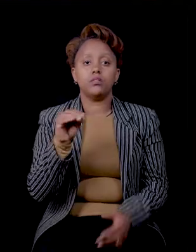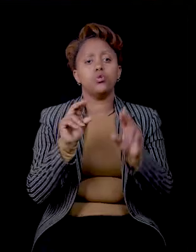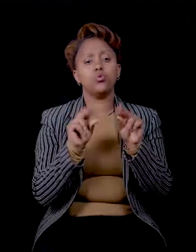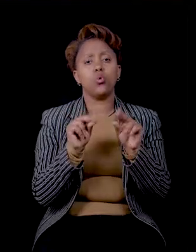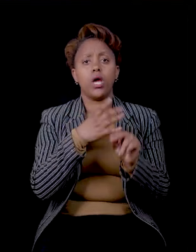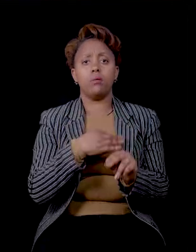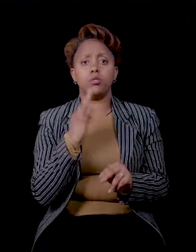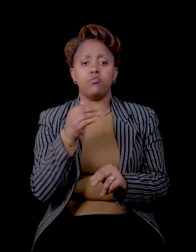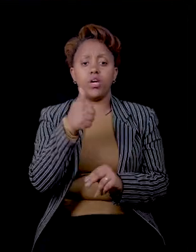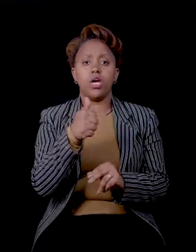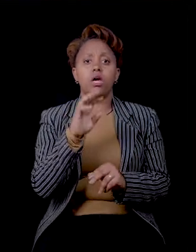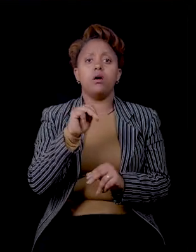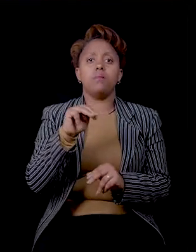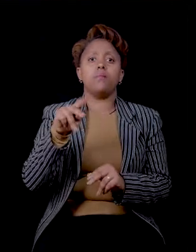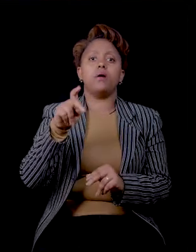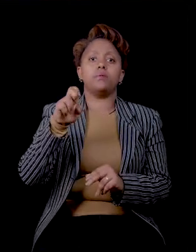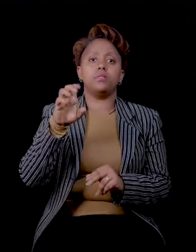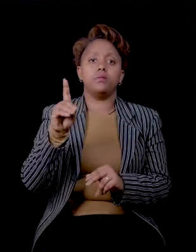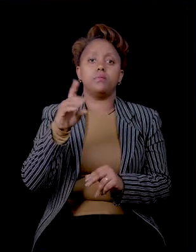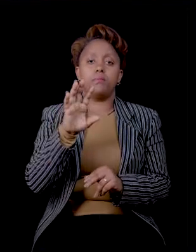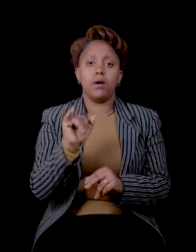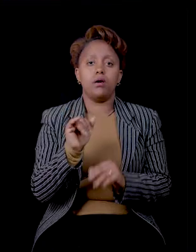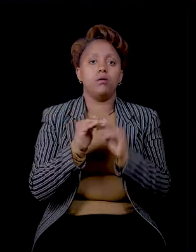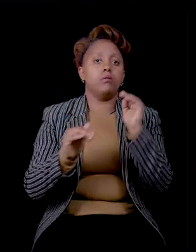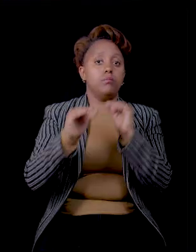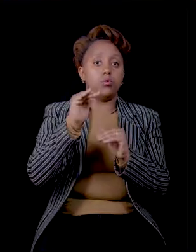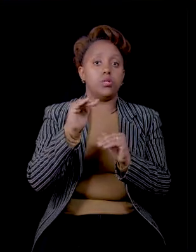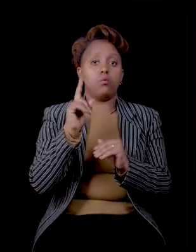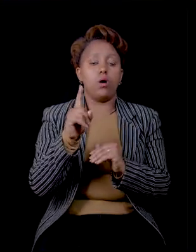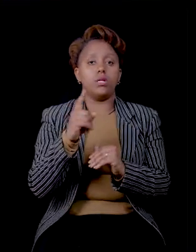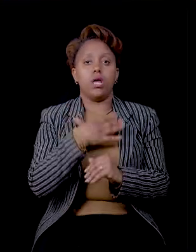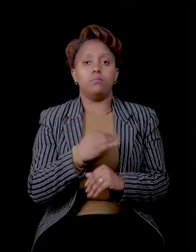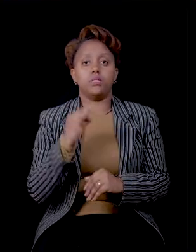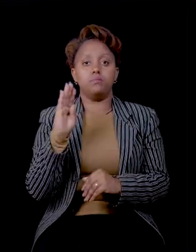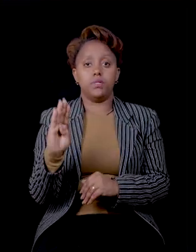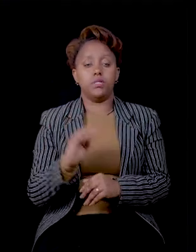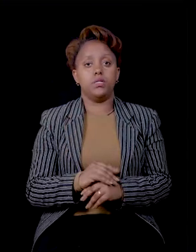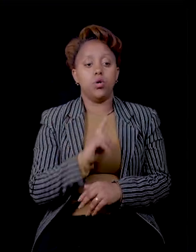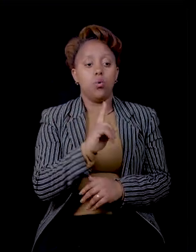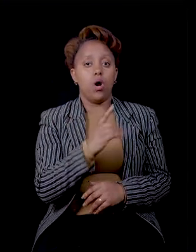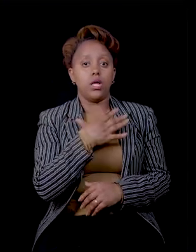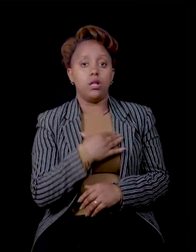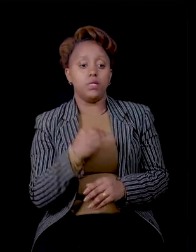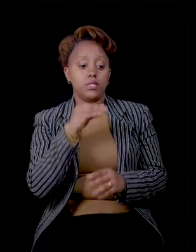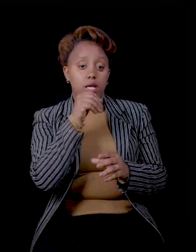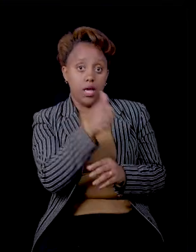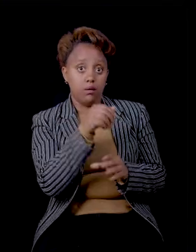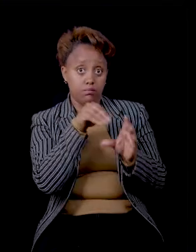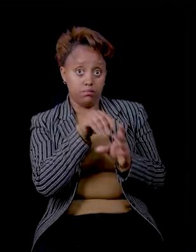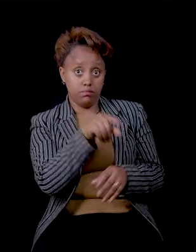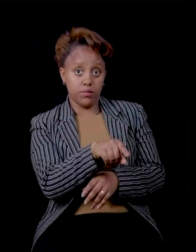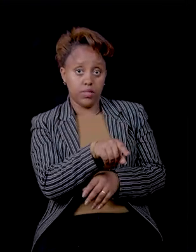and no element of a is mapped by f to more than one element in b. If there is one element in